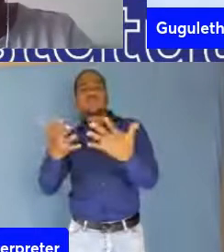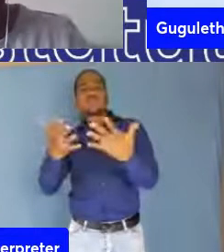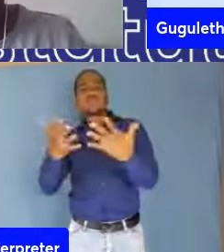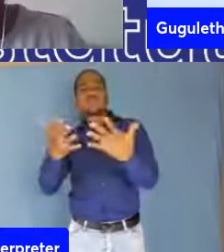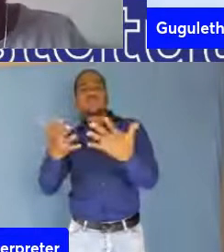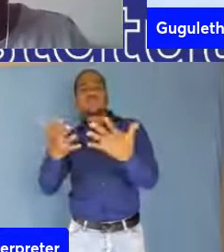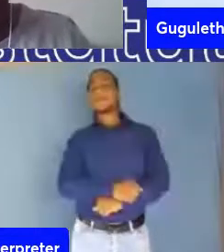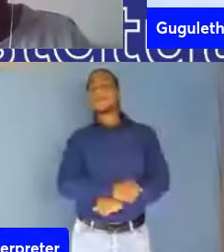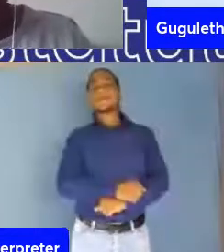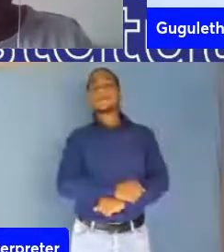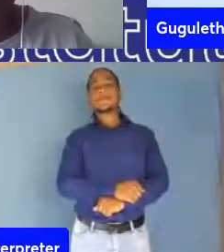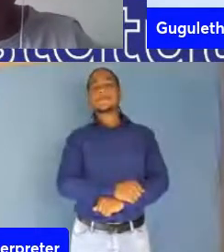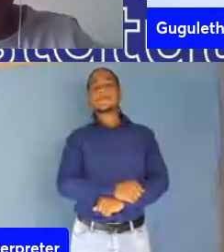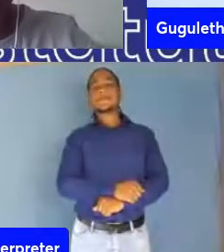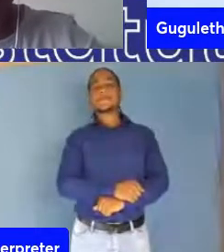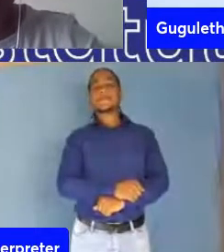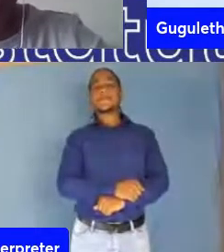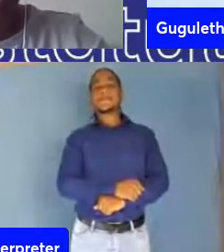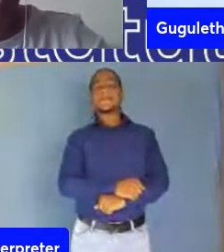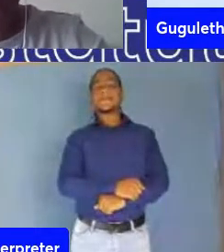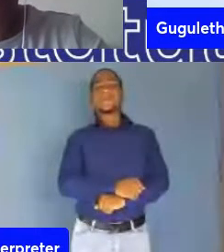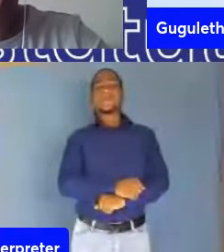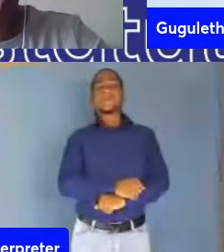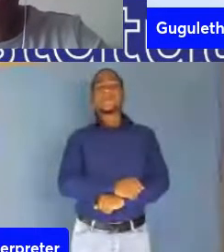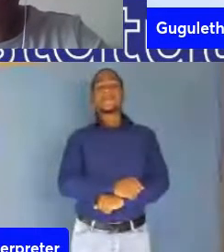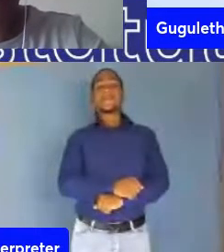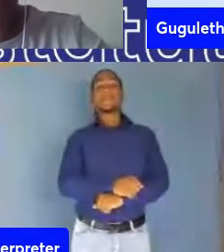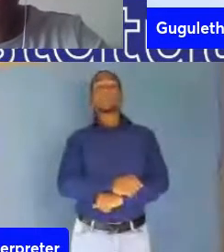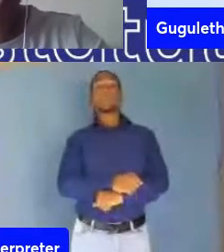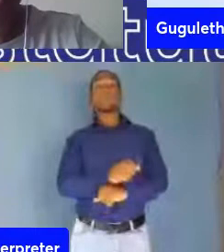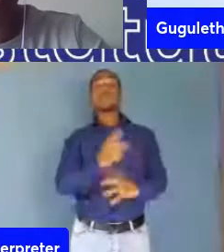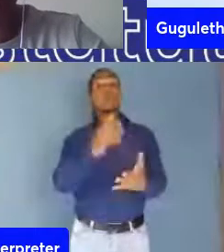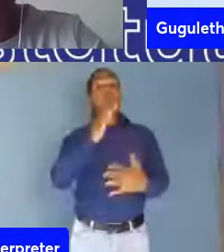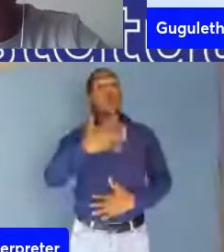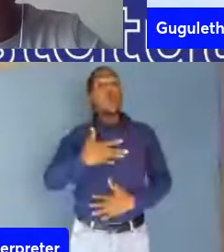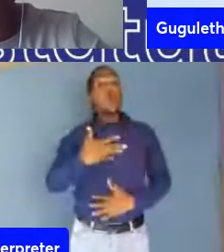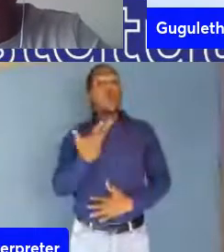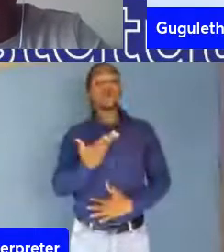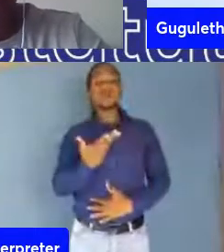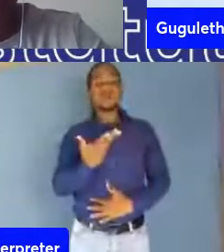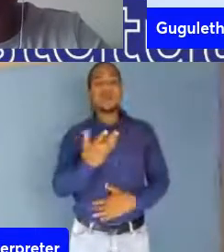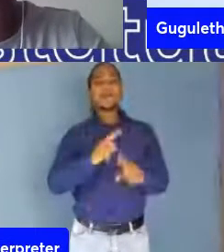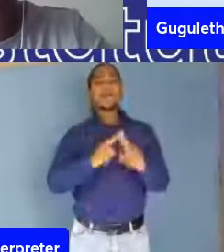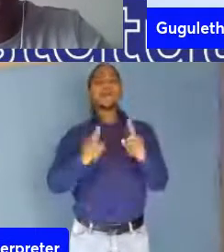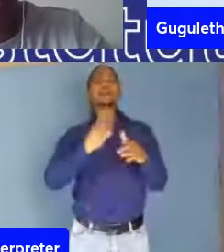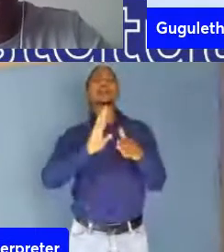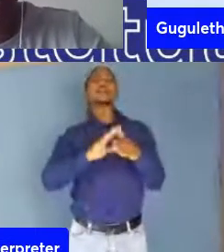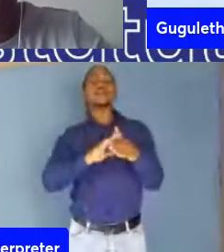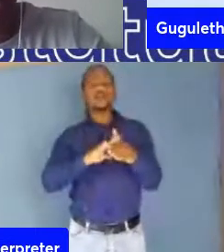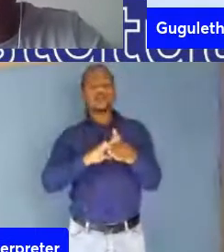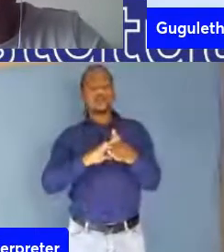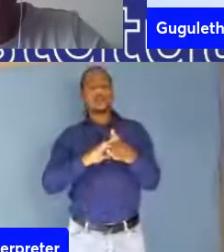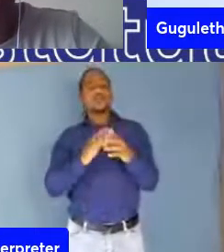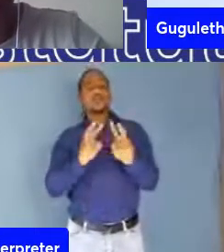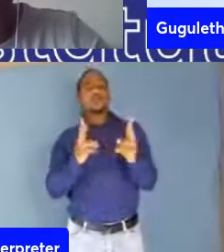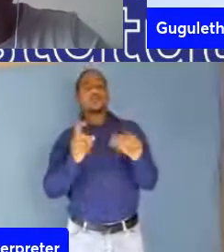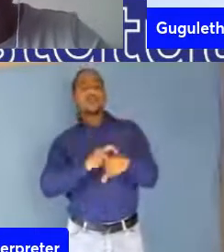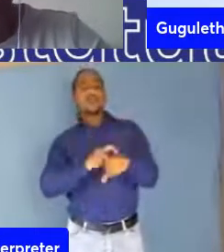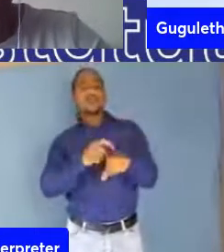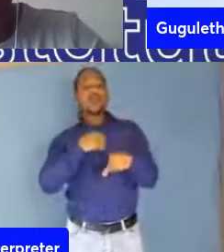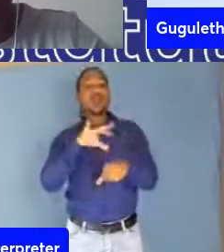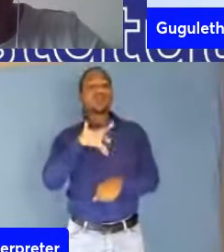happen several times where you find that if you don't consent or if you don't want to engage in a sexual